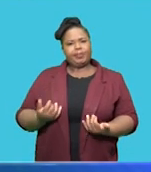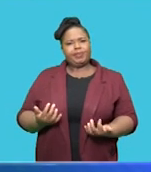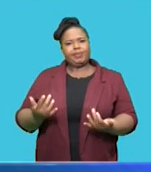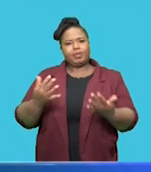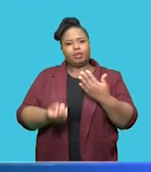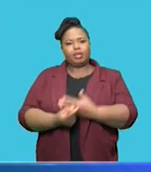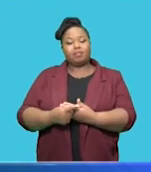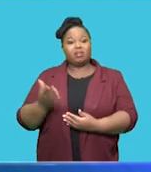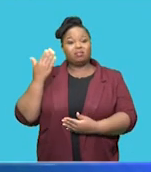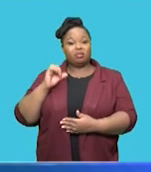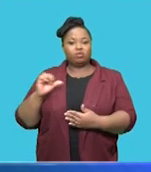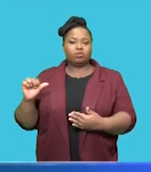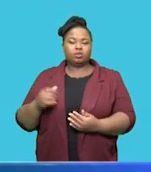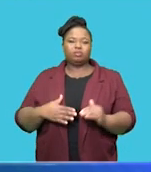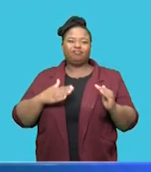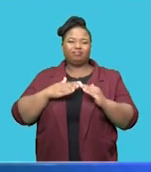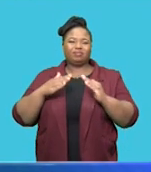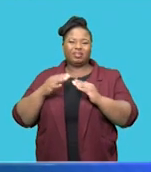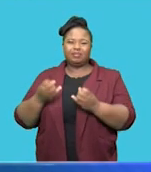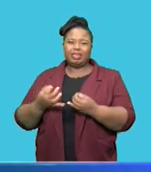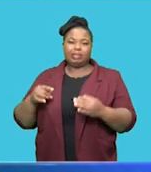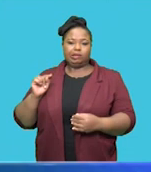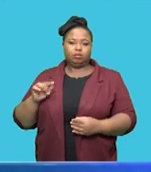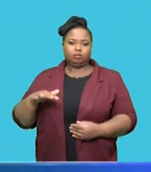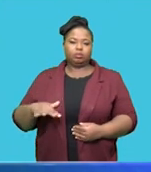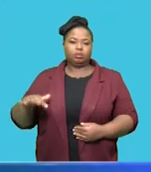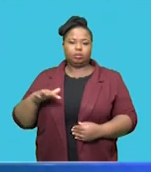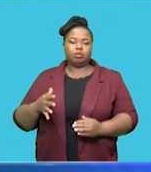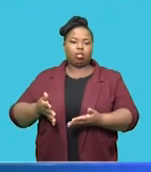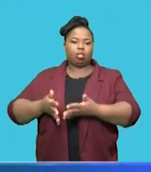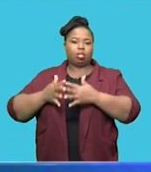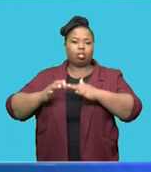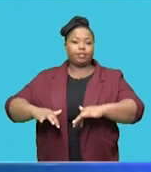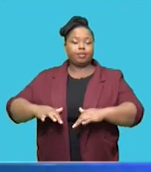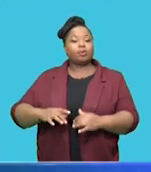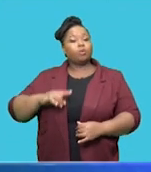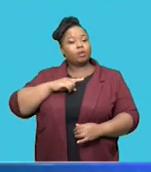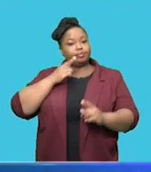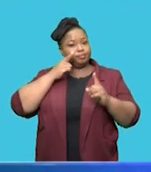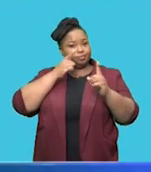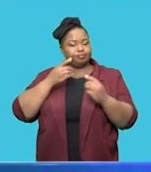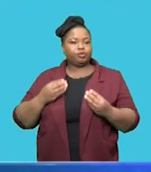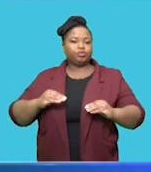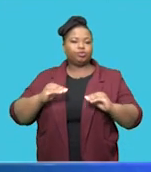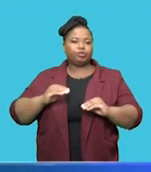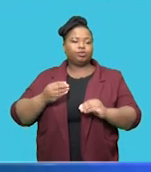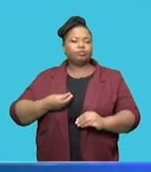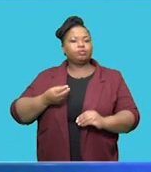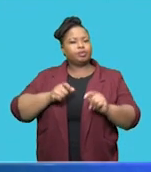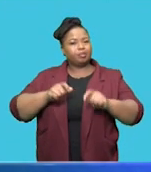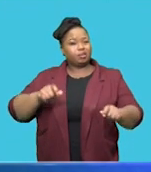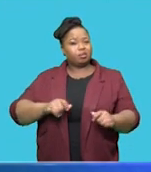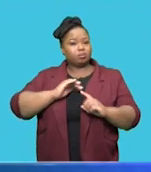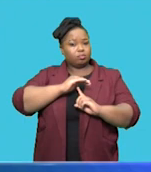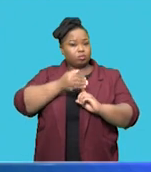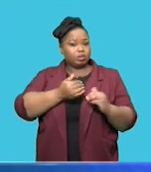seveke pheleleyo esichaphazele amakhaya amaninzi kulammandla. Okanye ke injongo yeli phulo kukufundisa uluntu malunga namanyathelo okhuseleko lomlilo